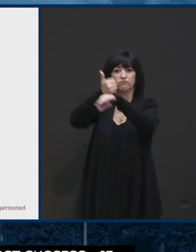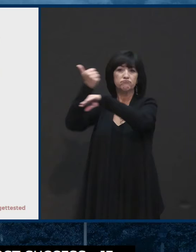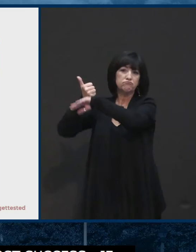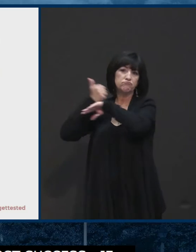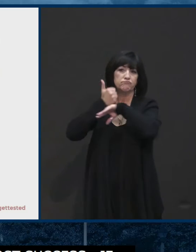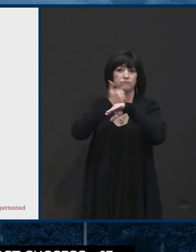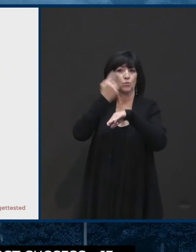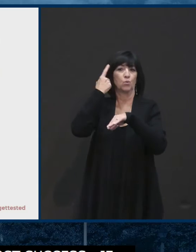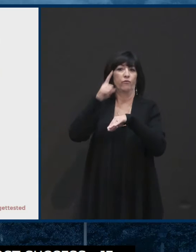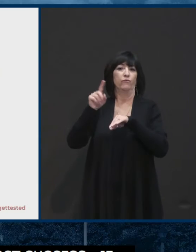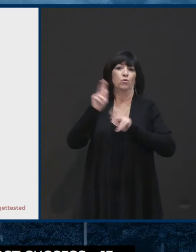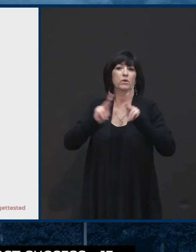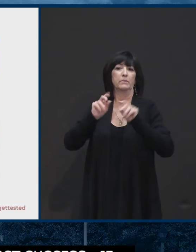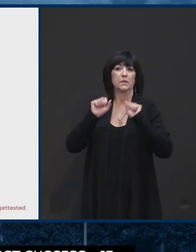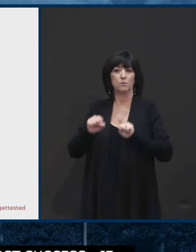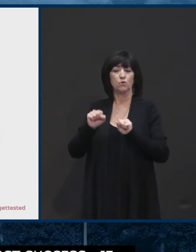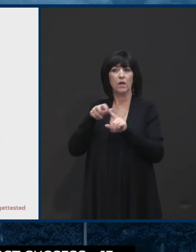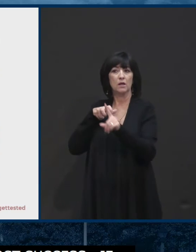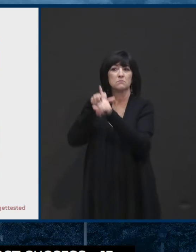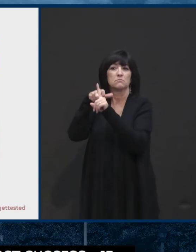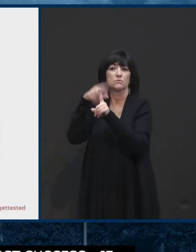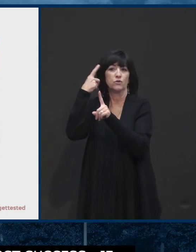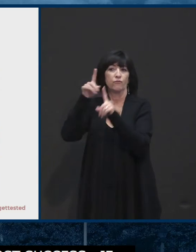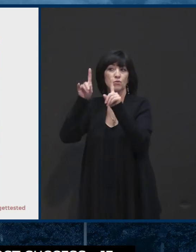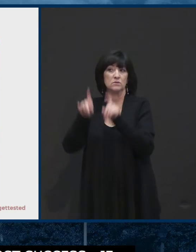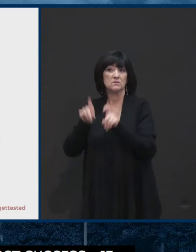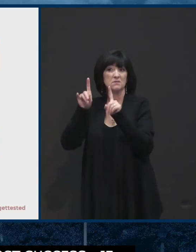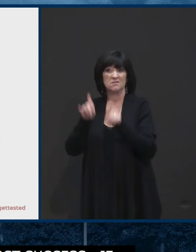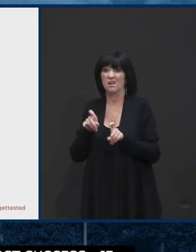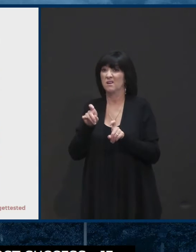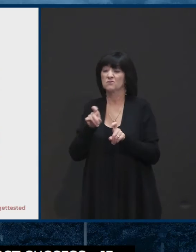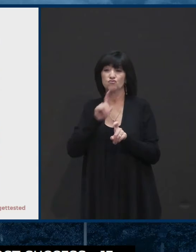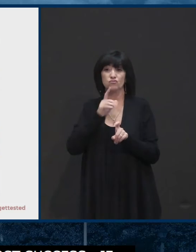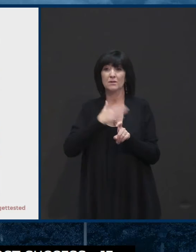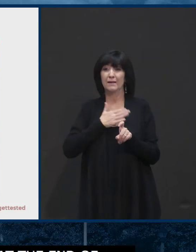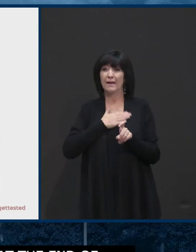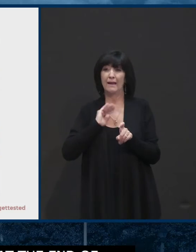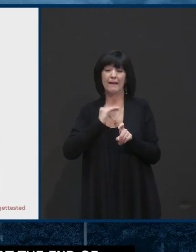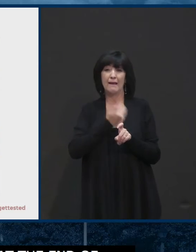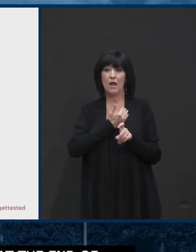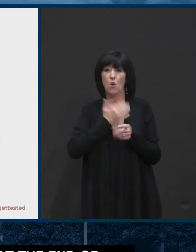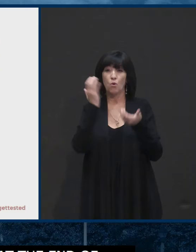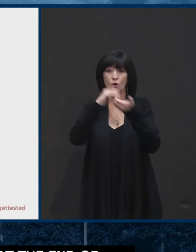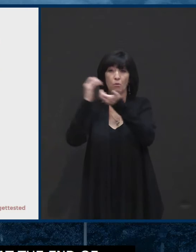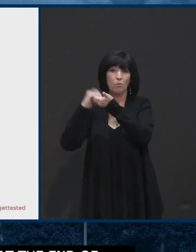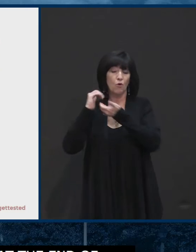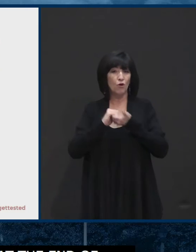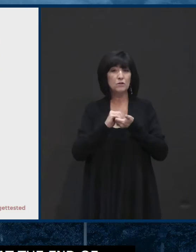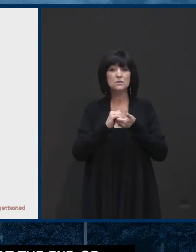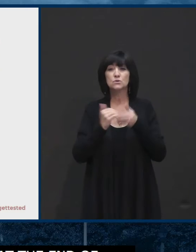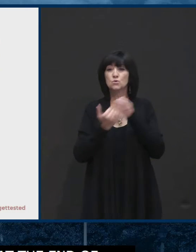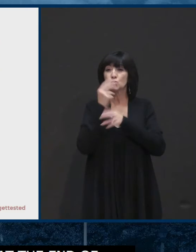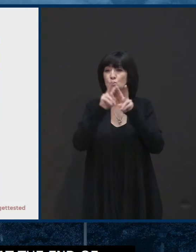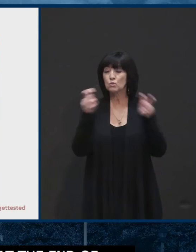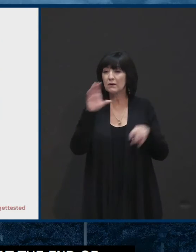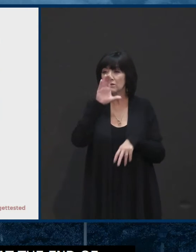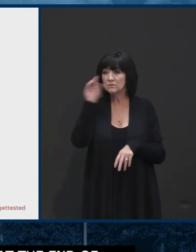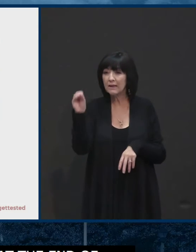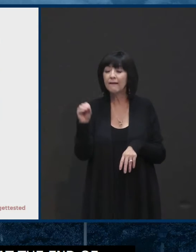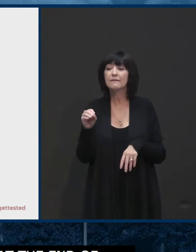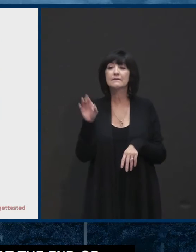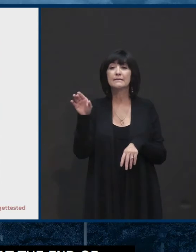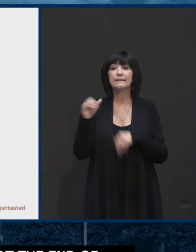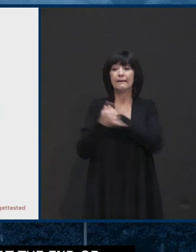is due to the great partnership we've had with Newcastle County and the county executives team to support us